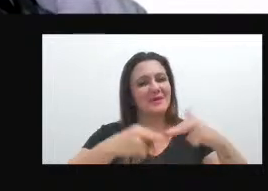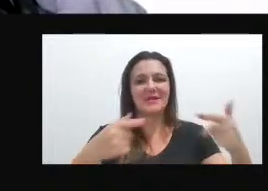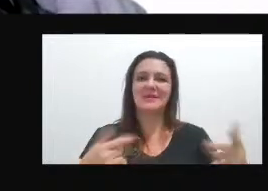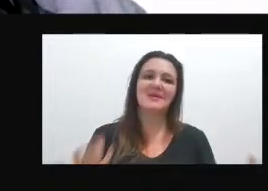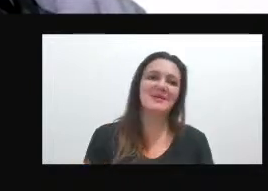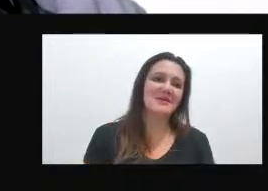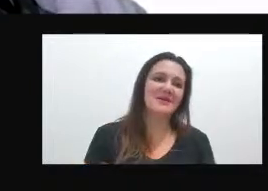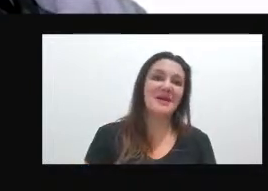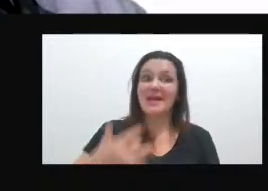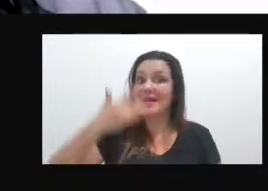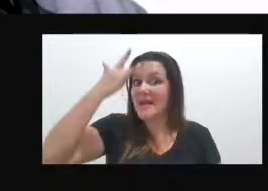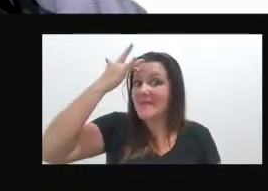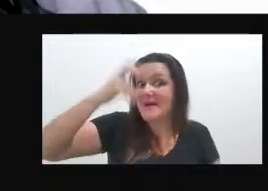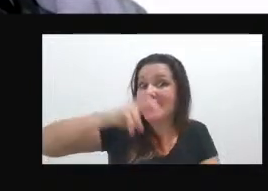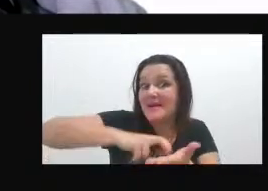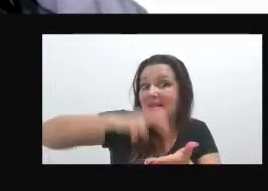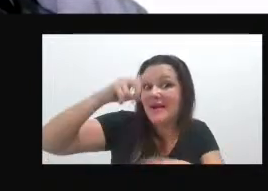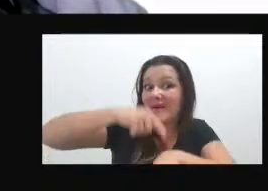a.m.